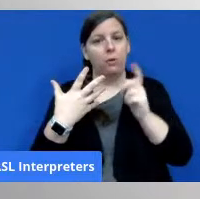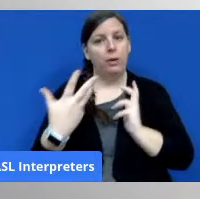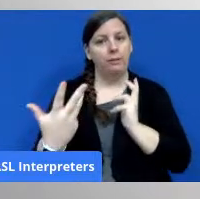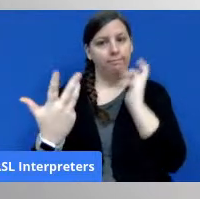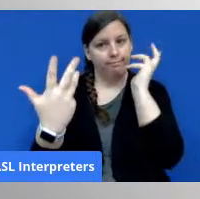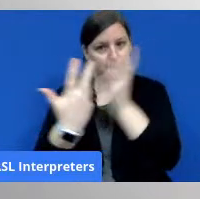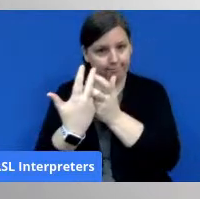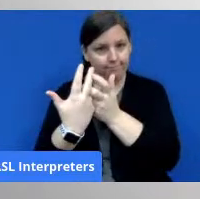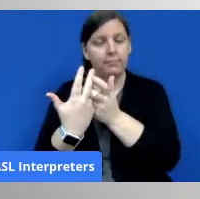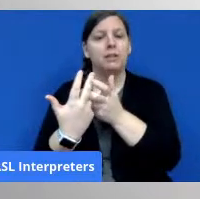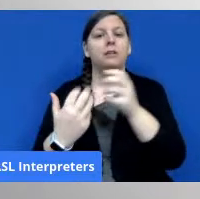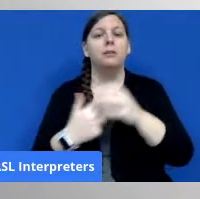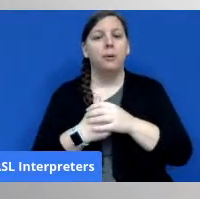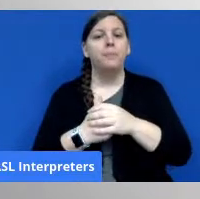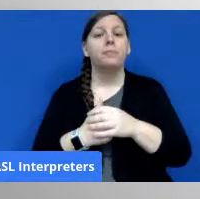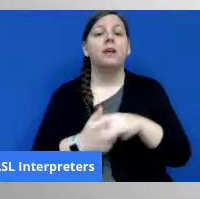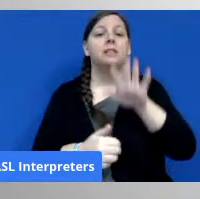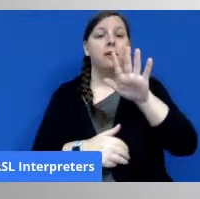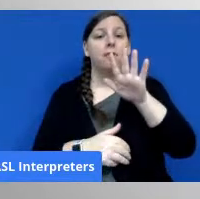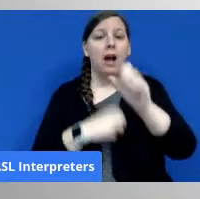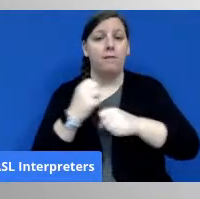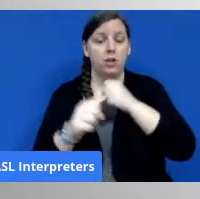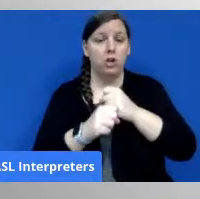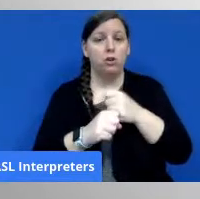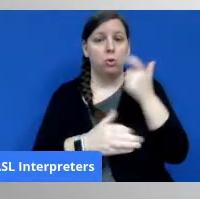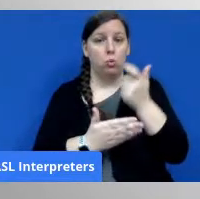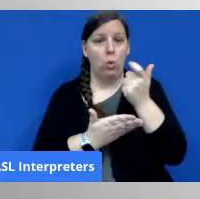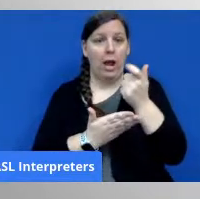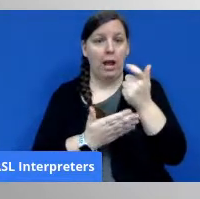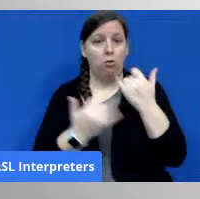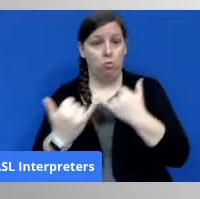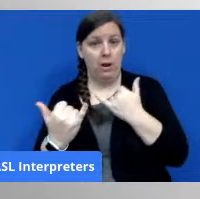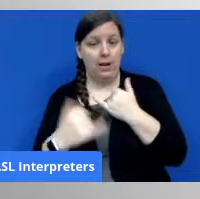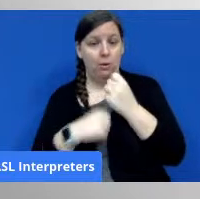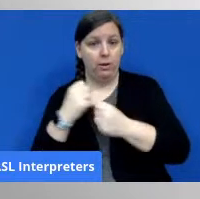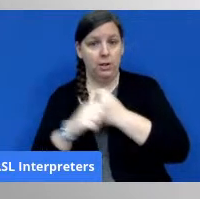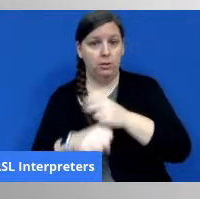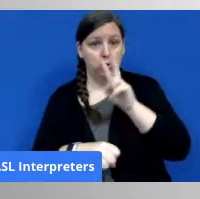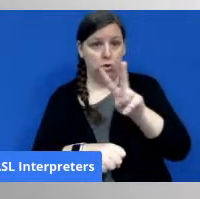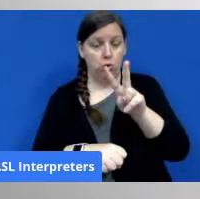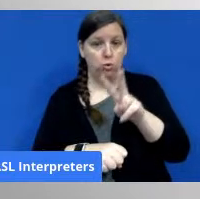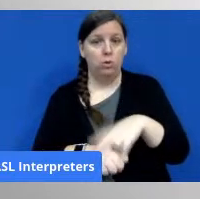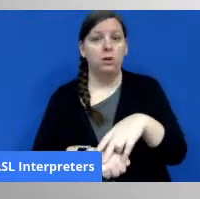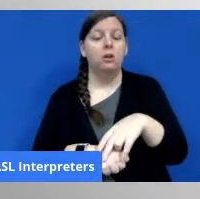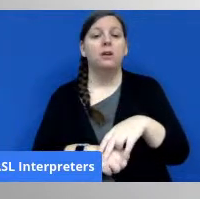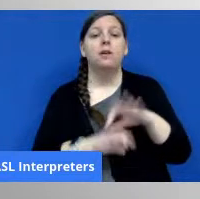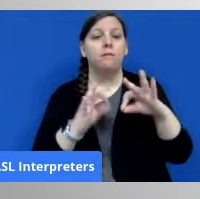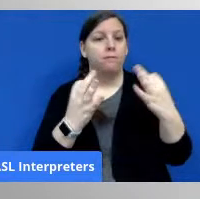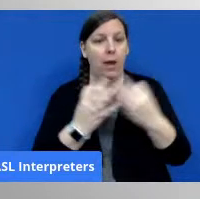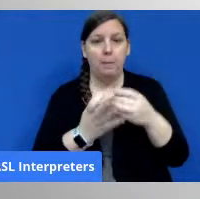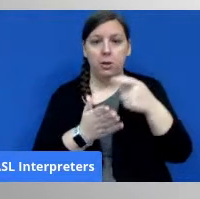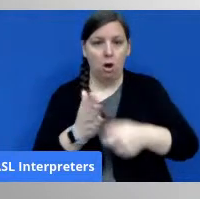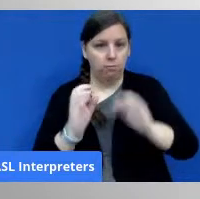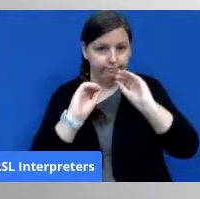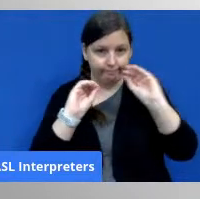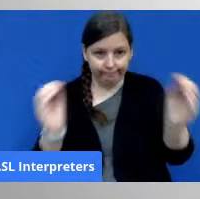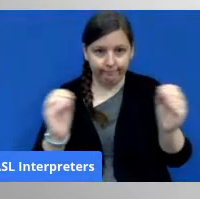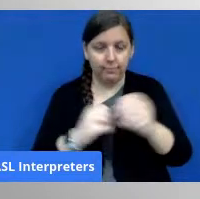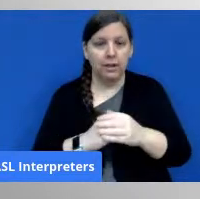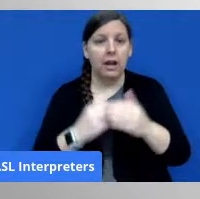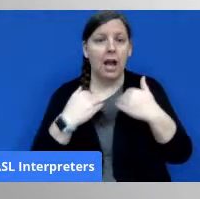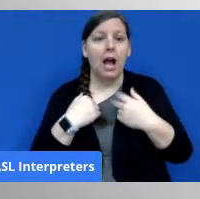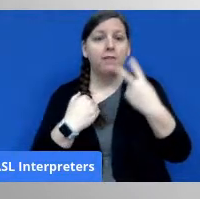a 5-year grant and we're in year 2. There are no fees to the families. There are 2 locations, the H.T.